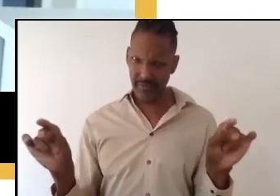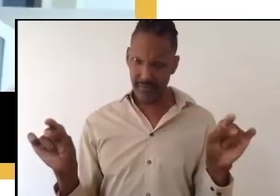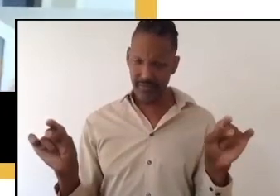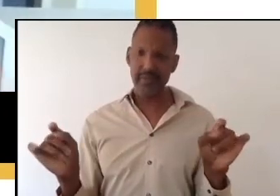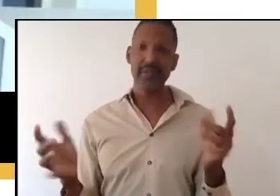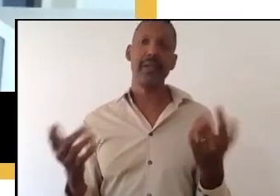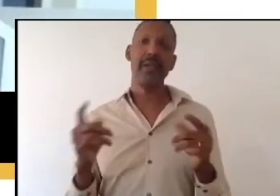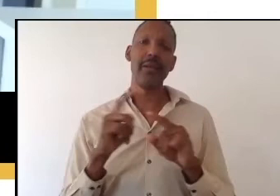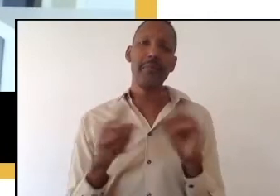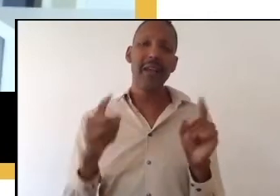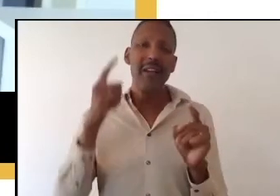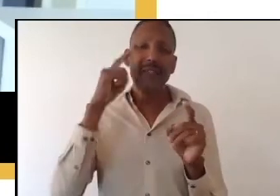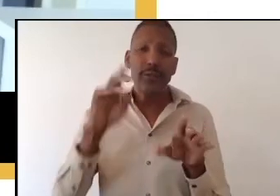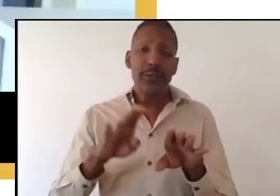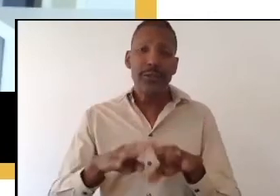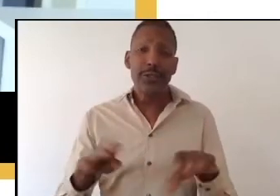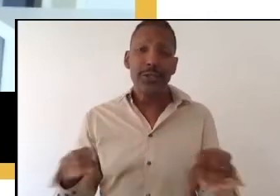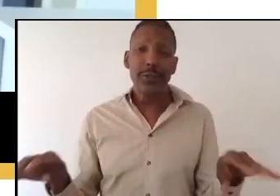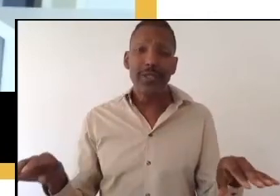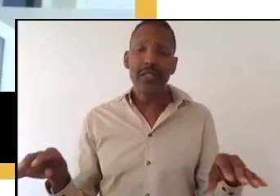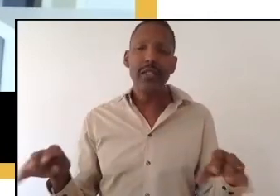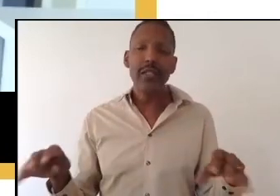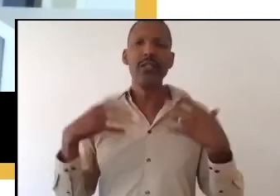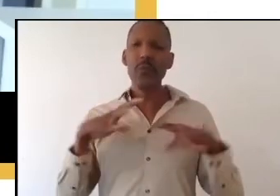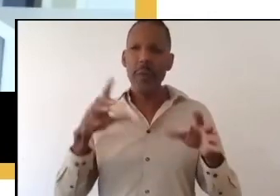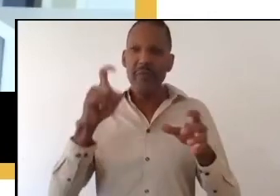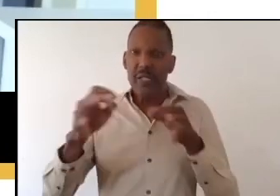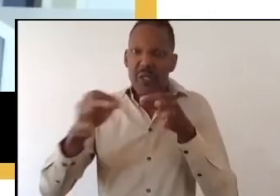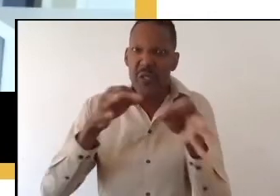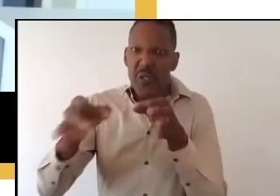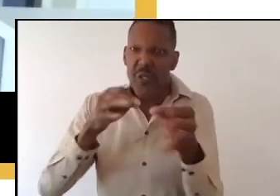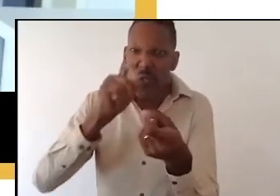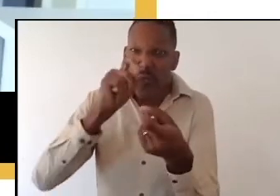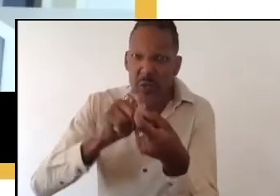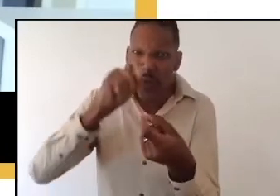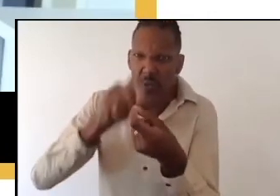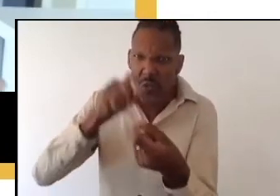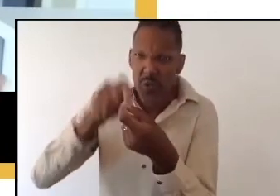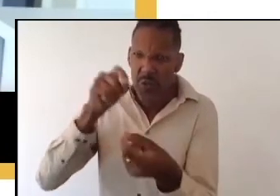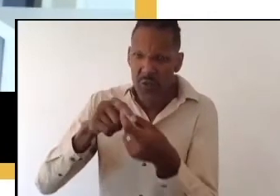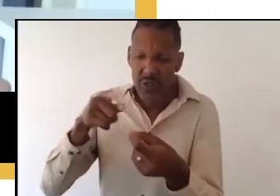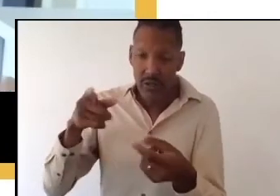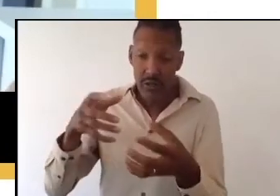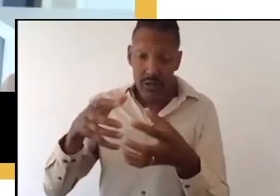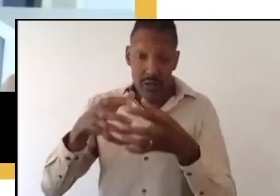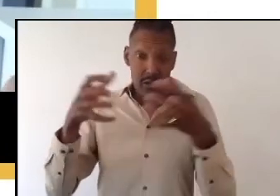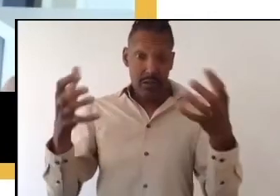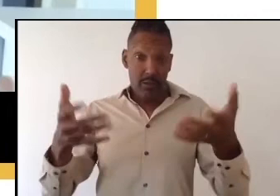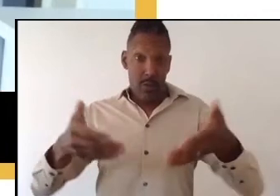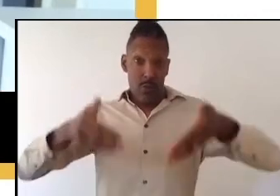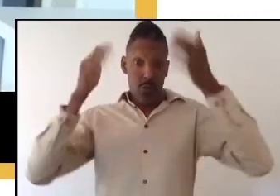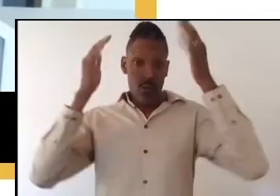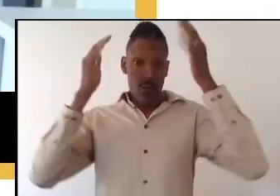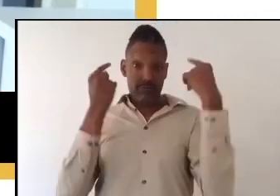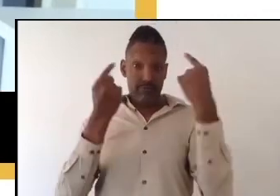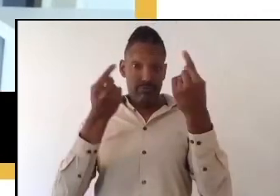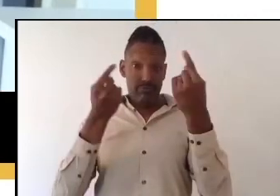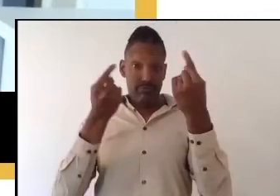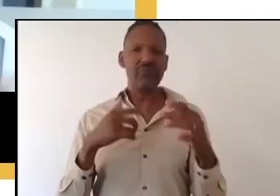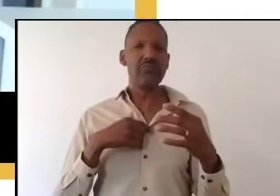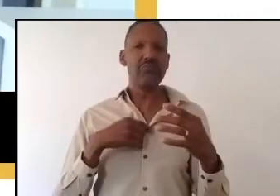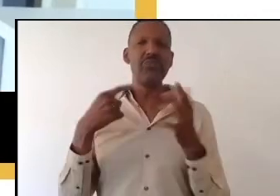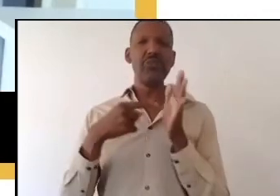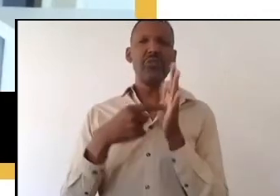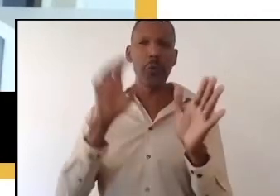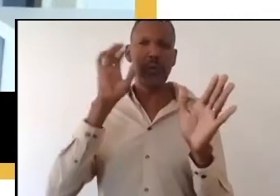on point. And if they try it, they don't put it equidistant, maybe they'll get the wrong results, but that's okay. Then